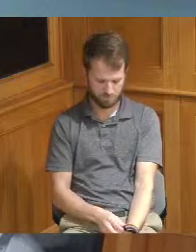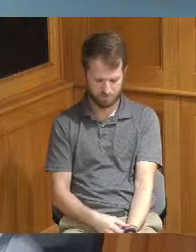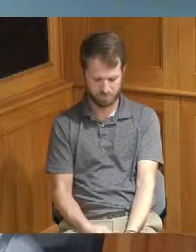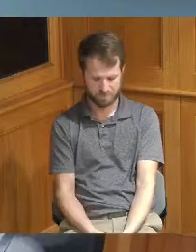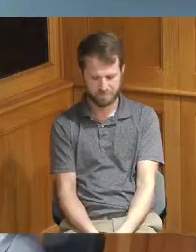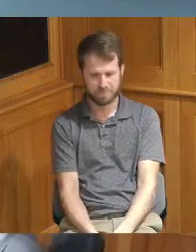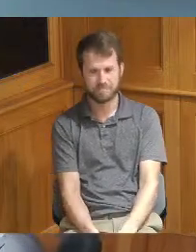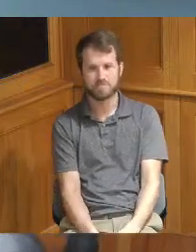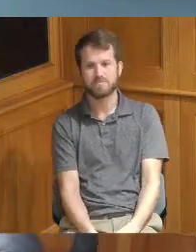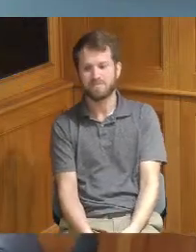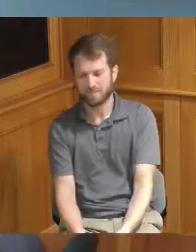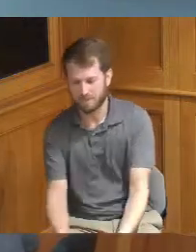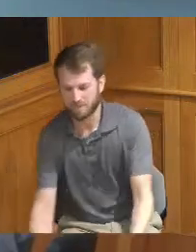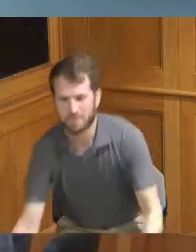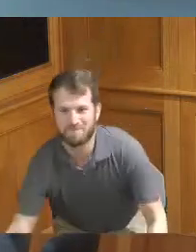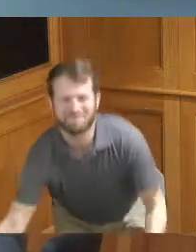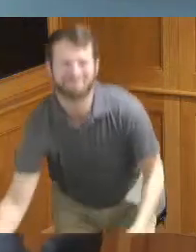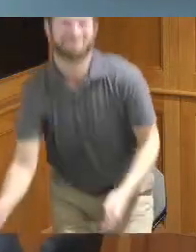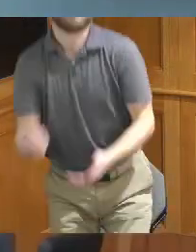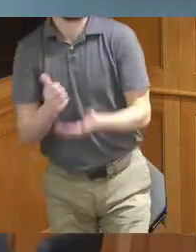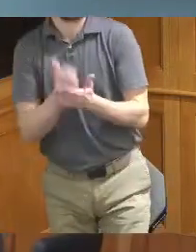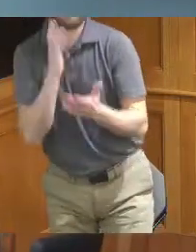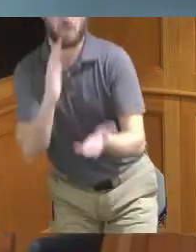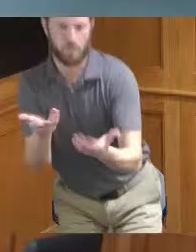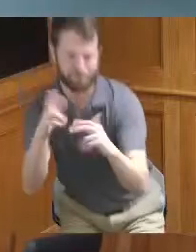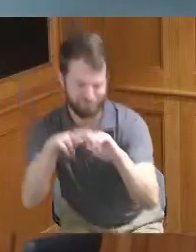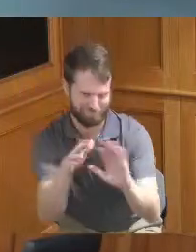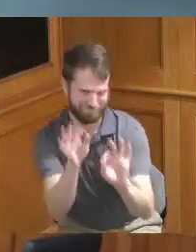Amen. Please rise for the Pledge of Allegiance.